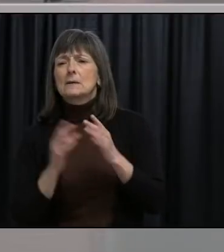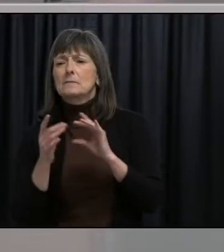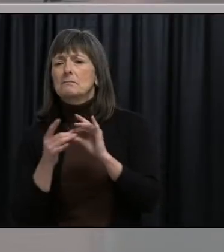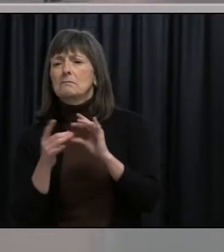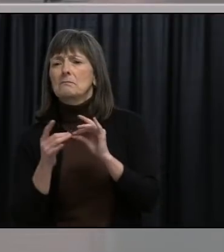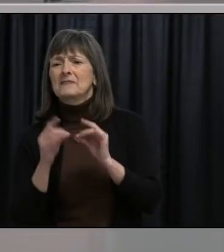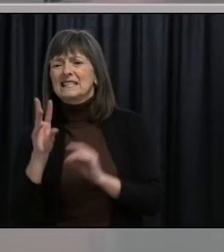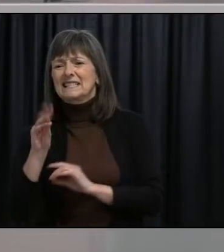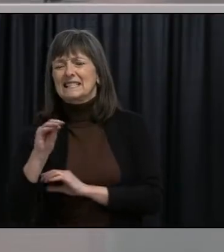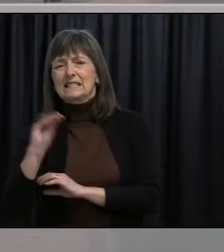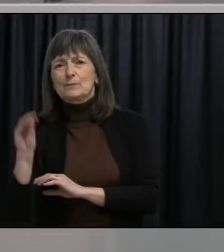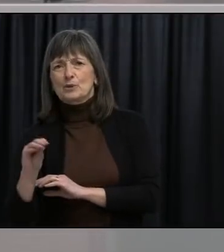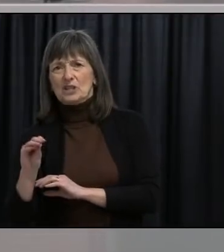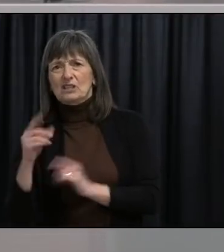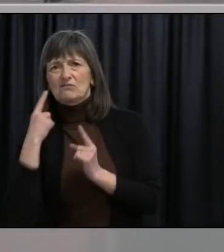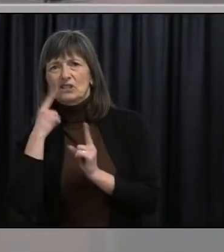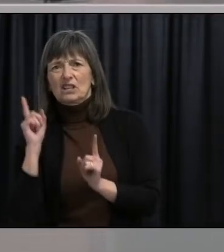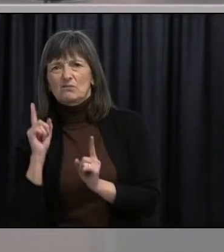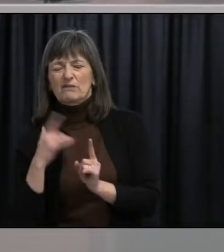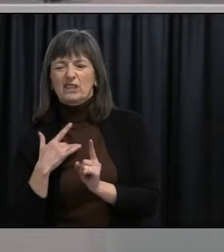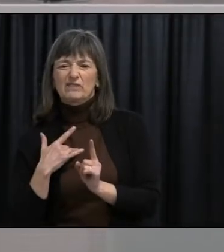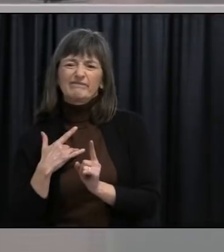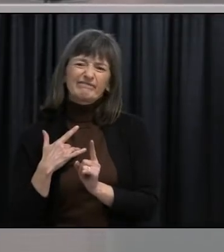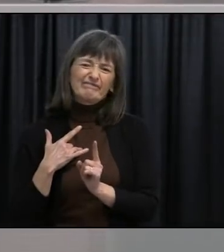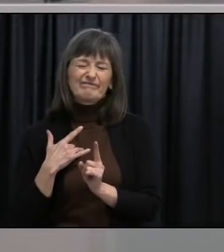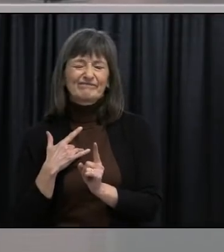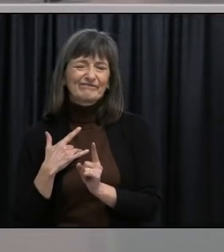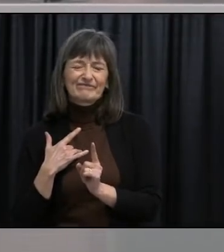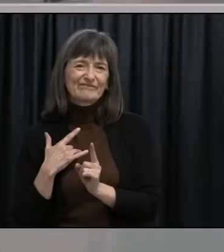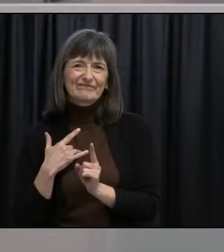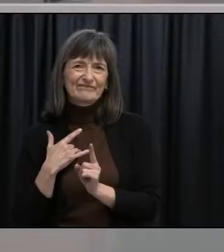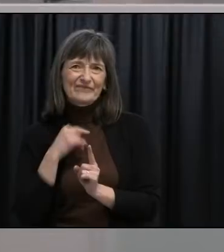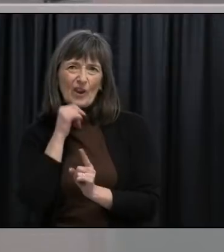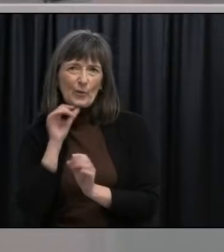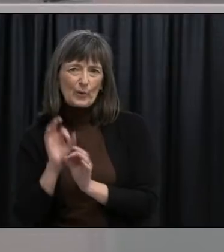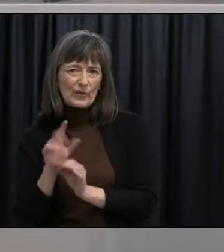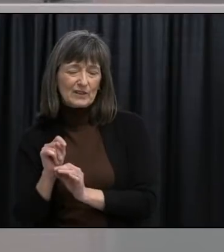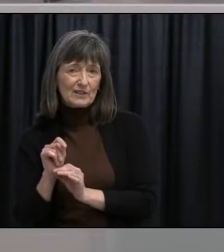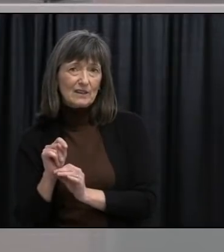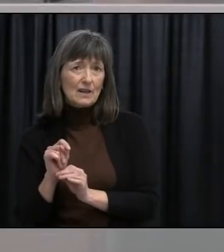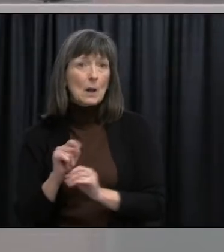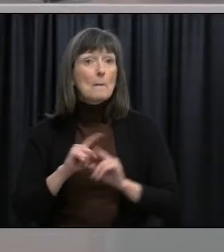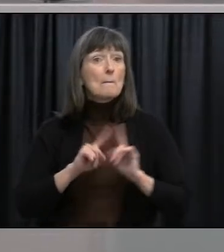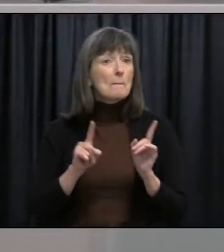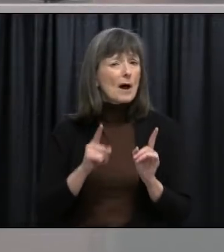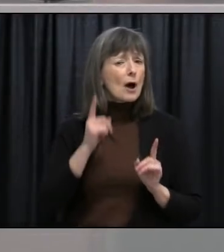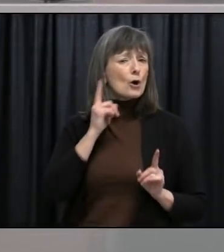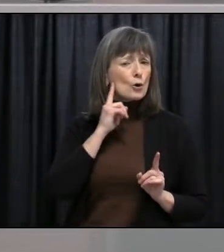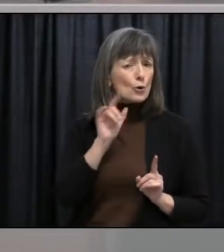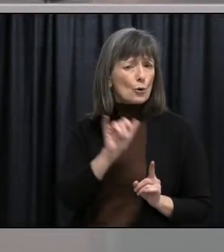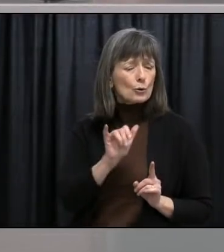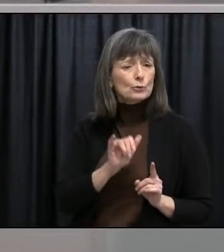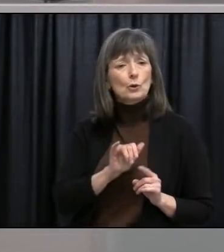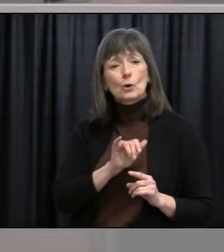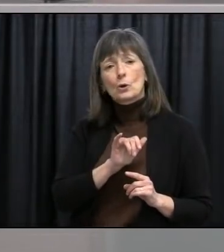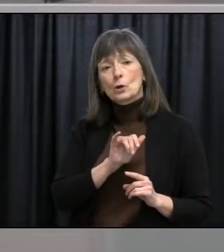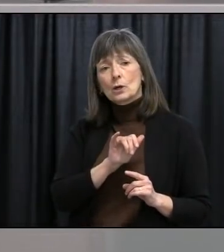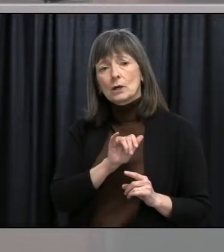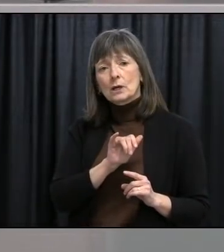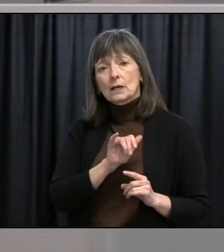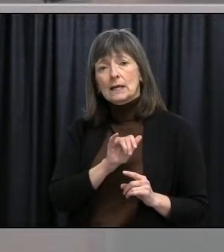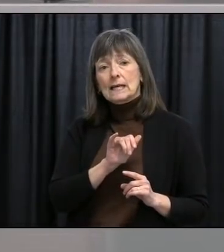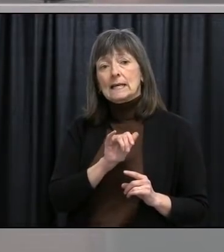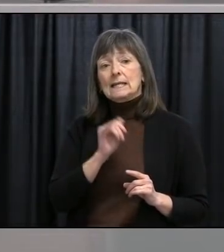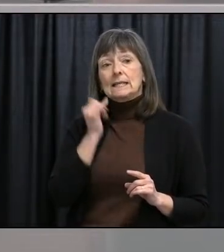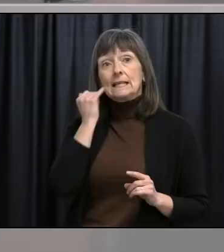efficacy, they don't feel it's very effective. But is it not true that it also has an 80% less serious